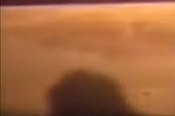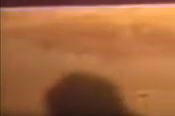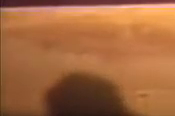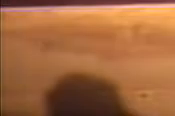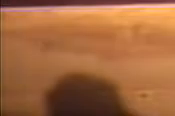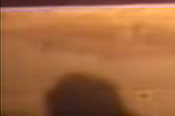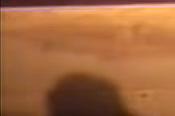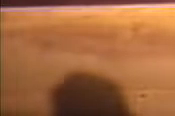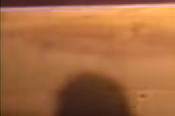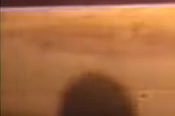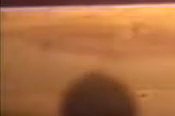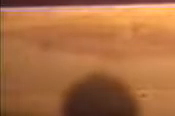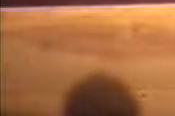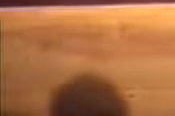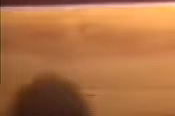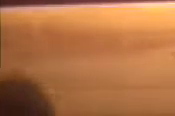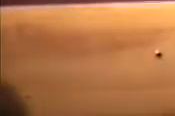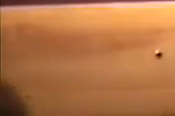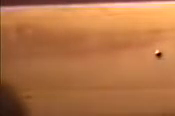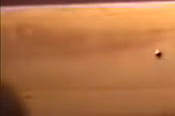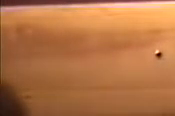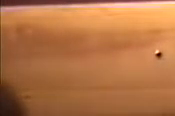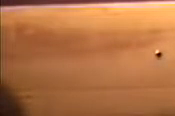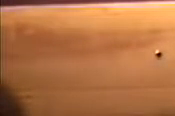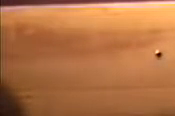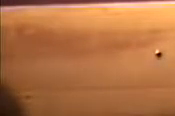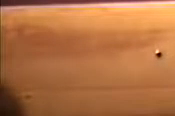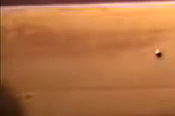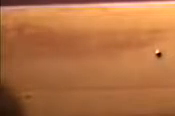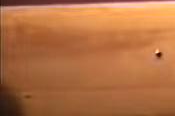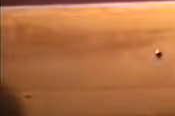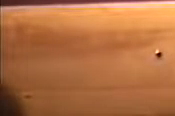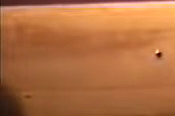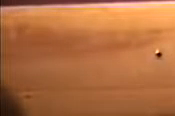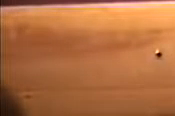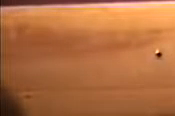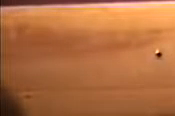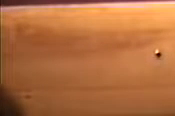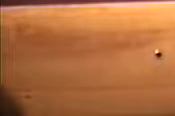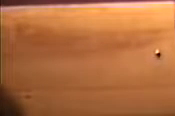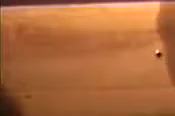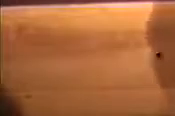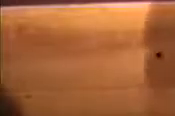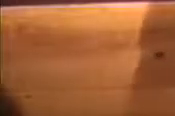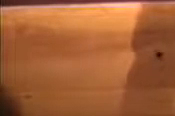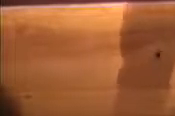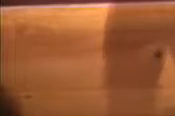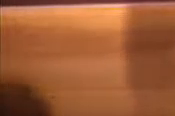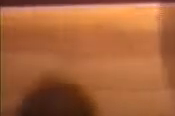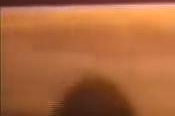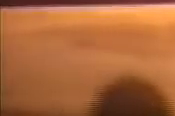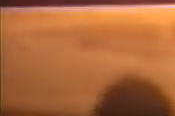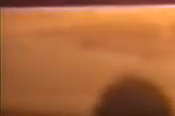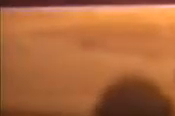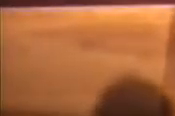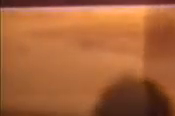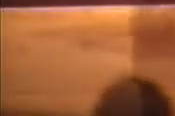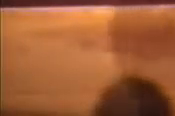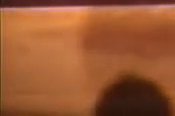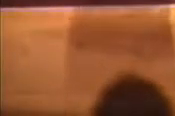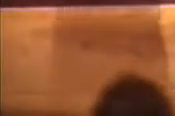16 times Paul talks about the joy of the gospel and how he rejoices that Christ